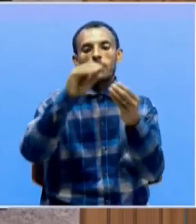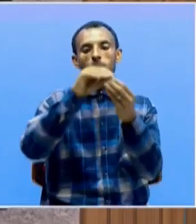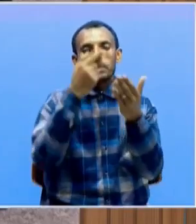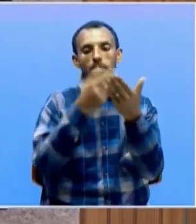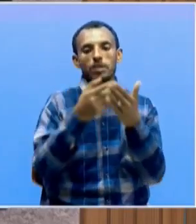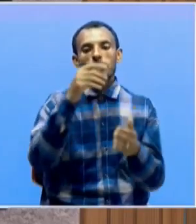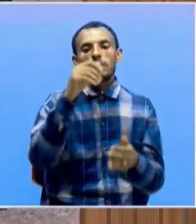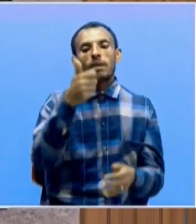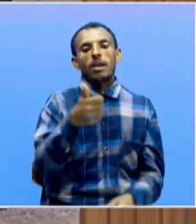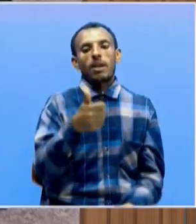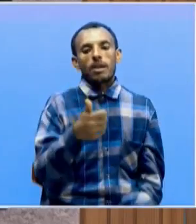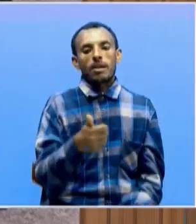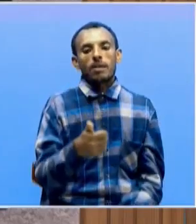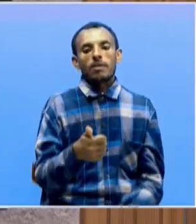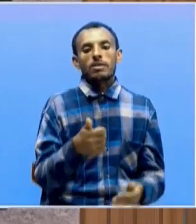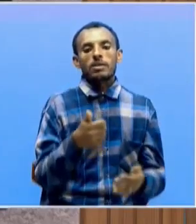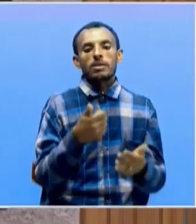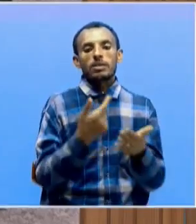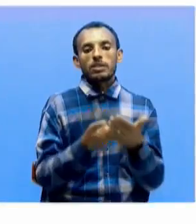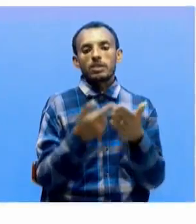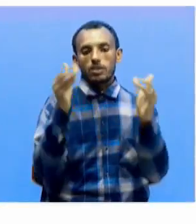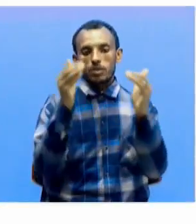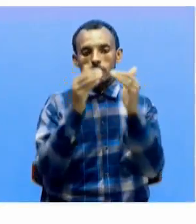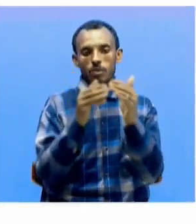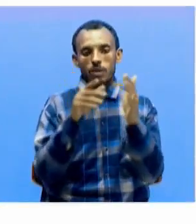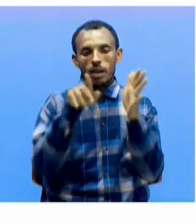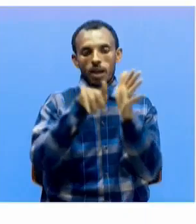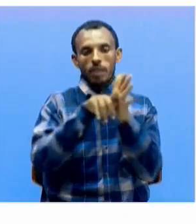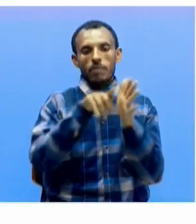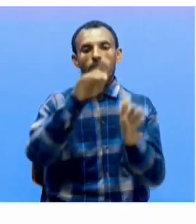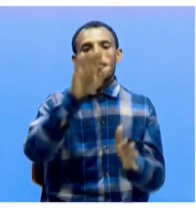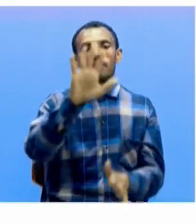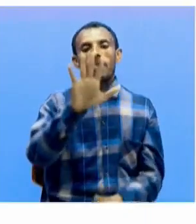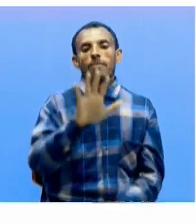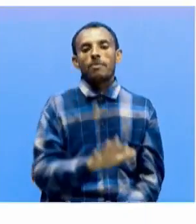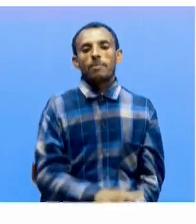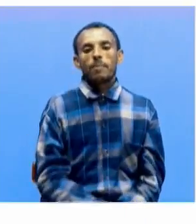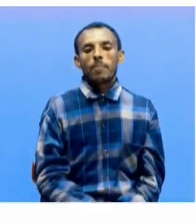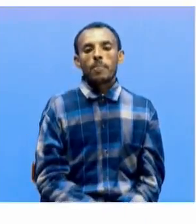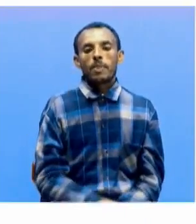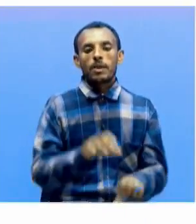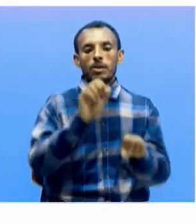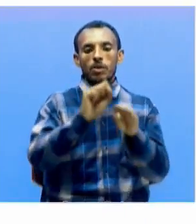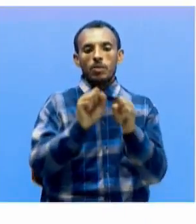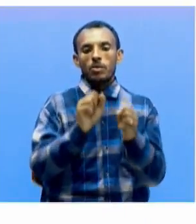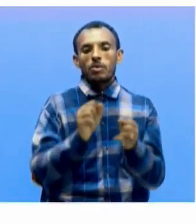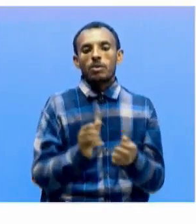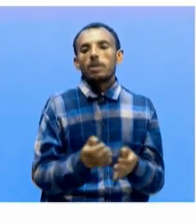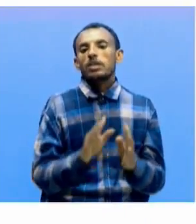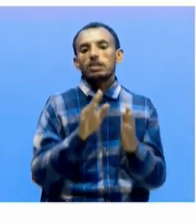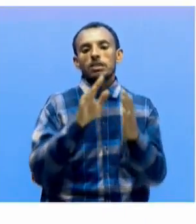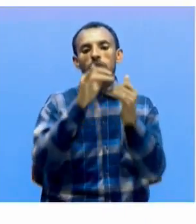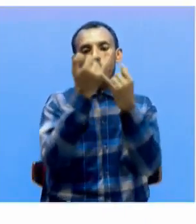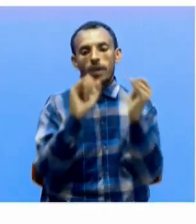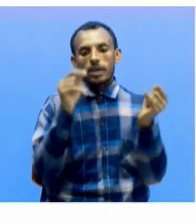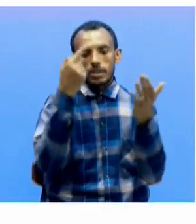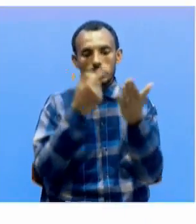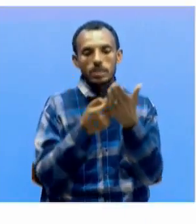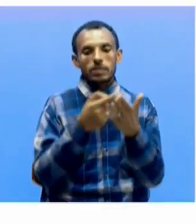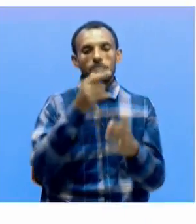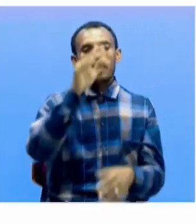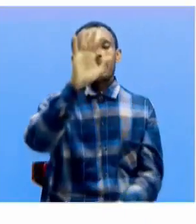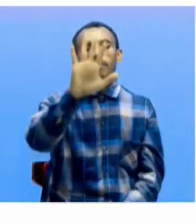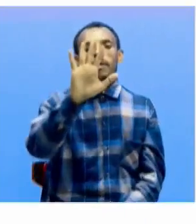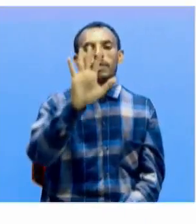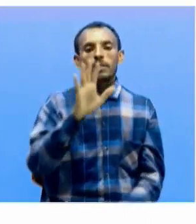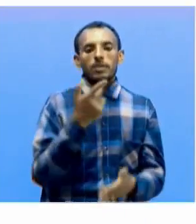this is 15, sum of these two it is negative 5. So let's divide this by 5. This will